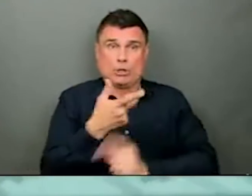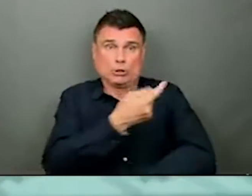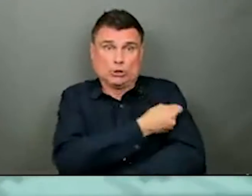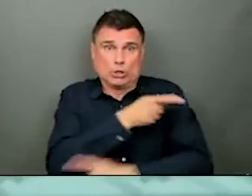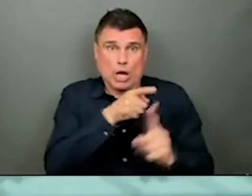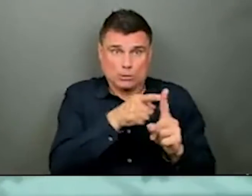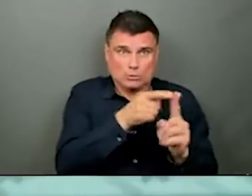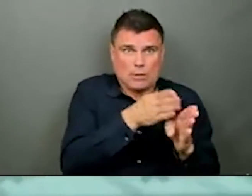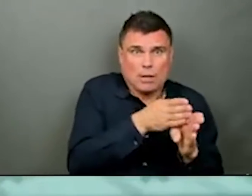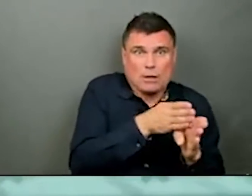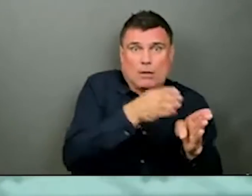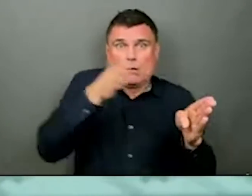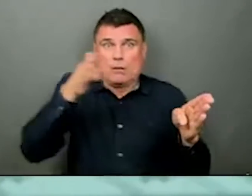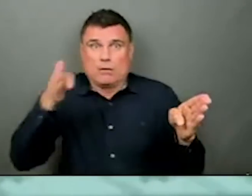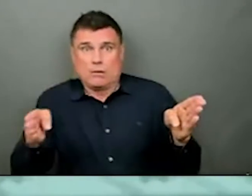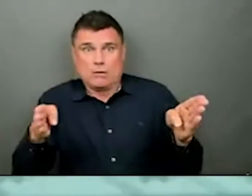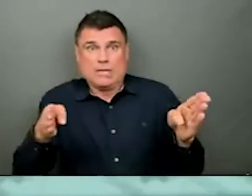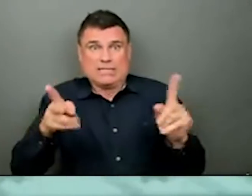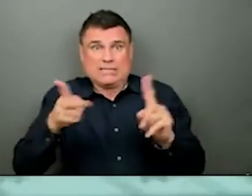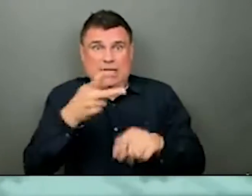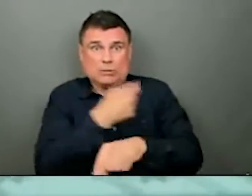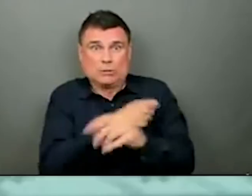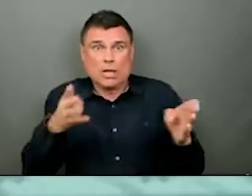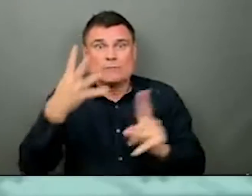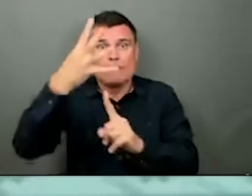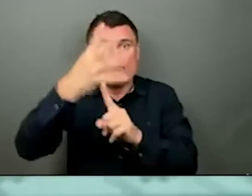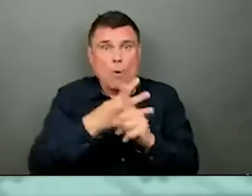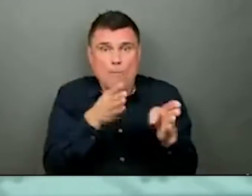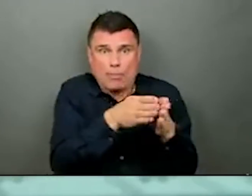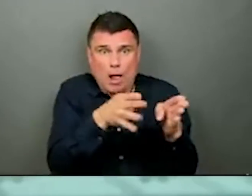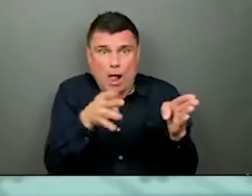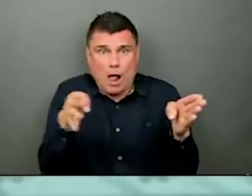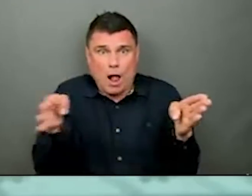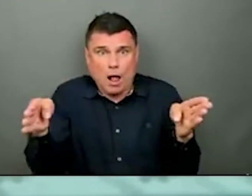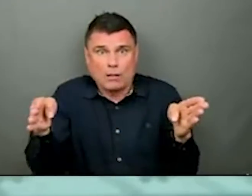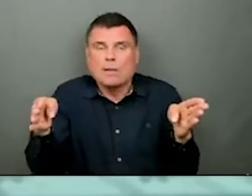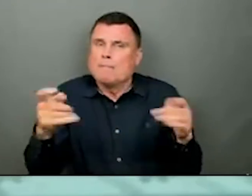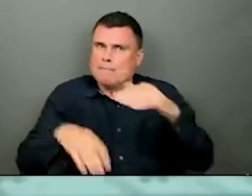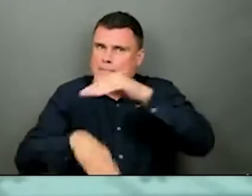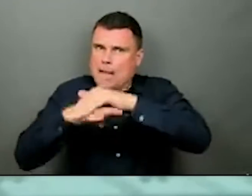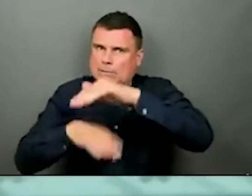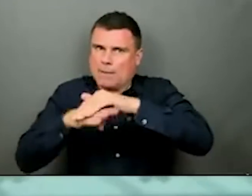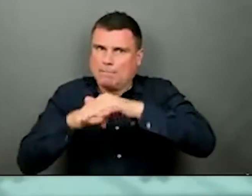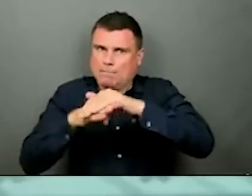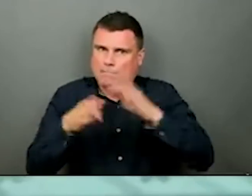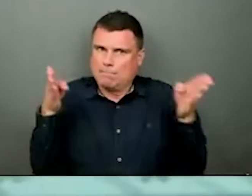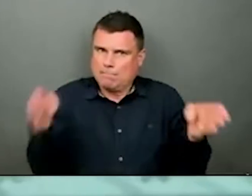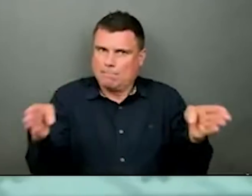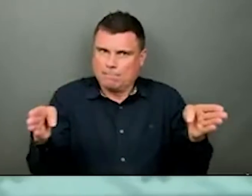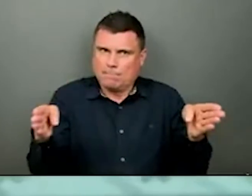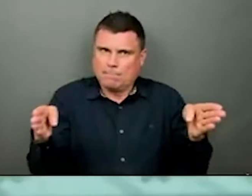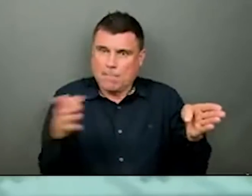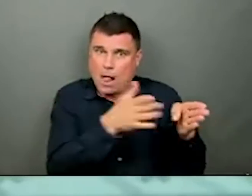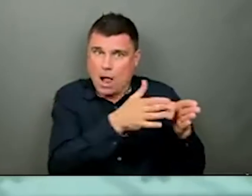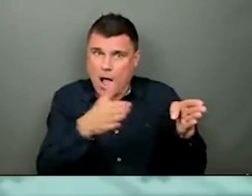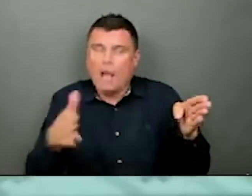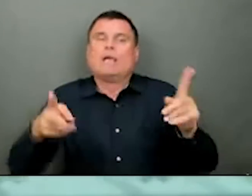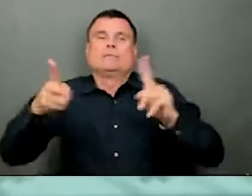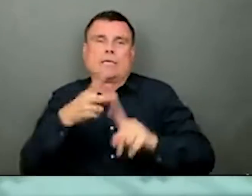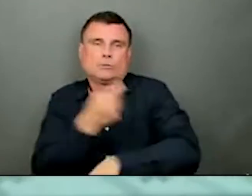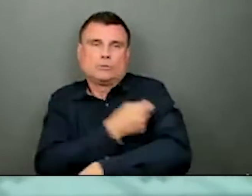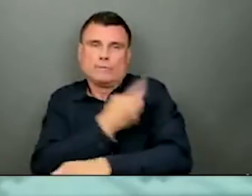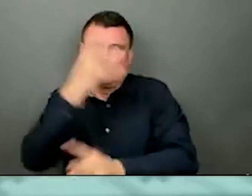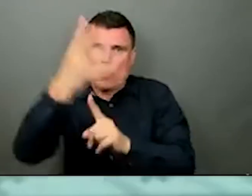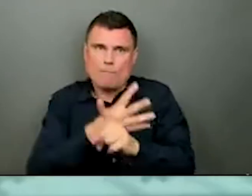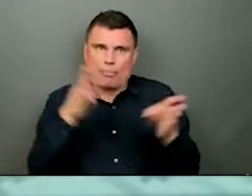based on the evidence that we have and the modeling and all of the data that we have, is that it is better for all of us to get